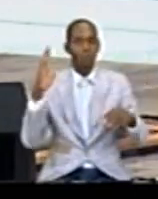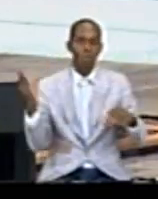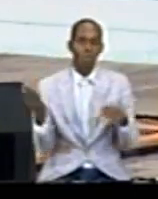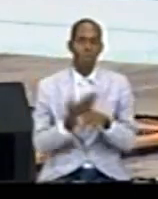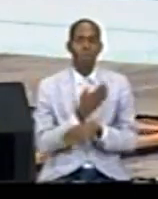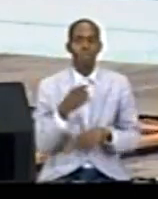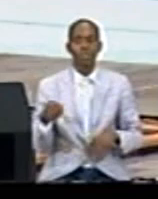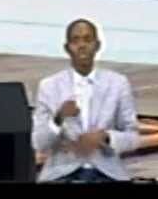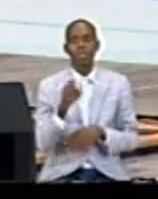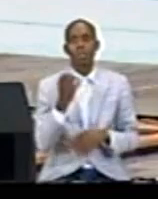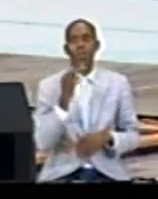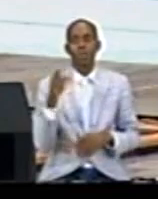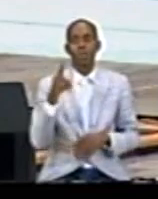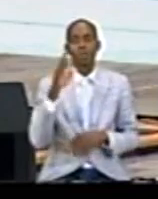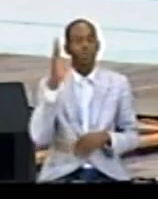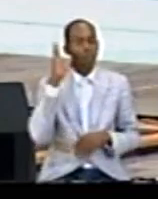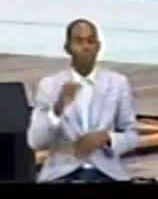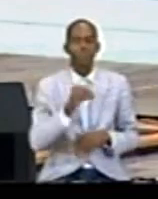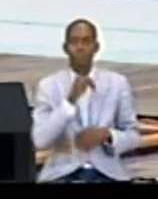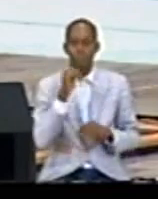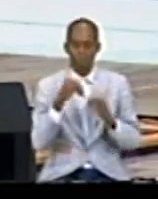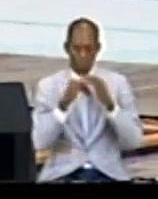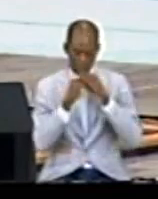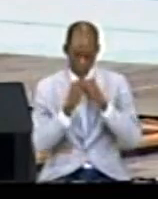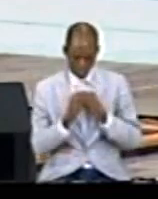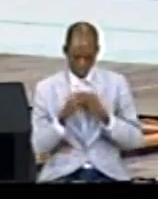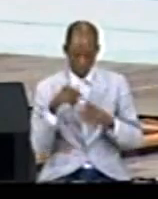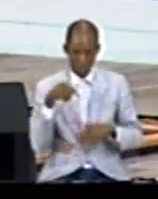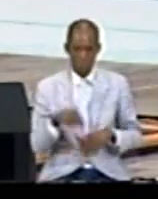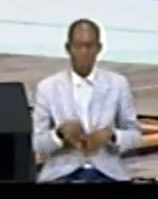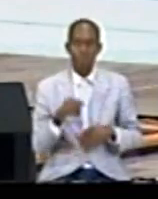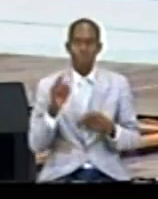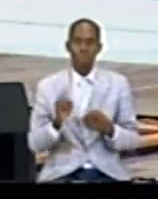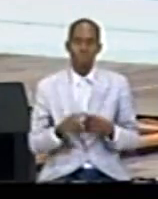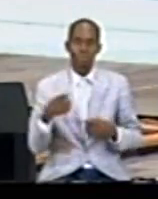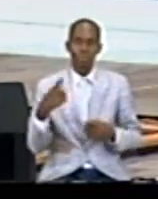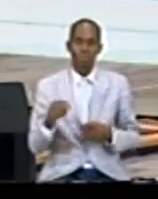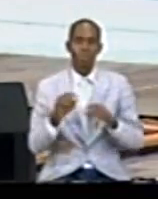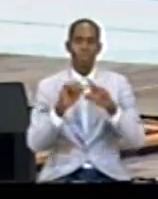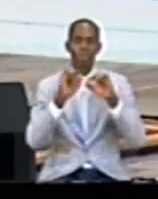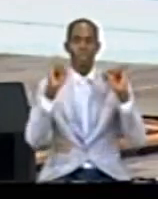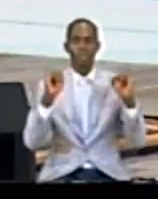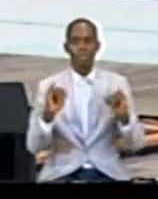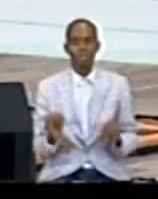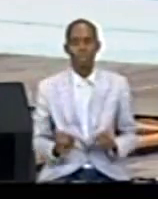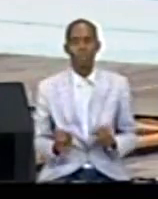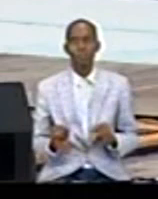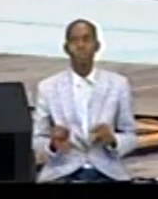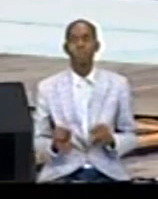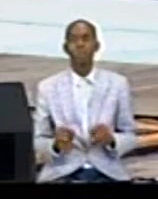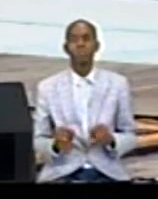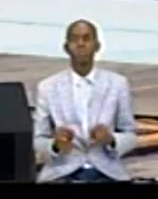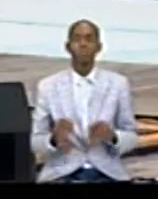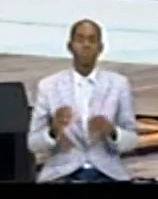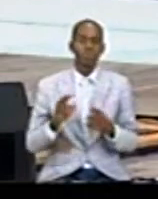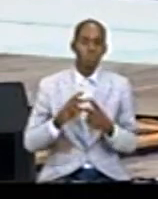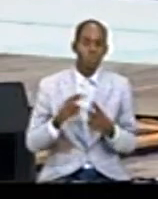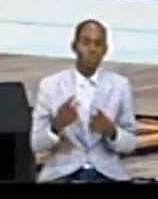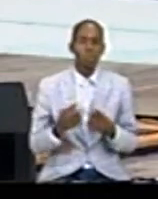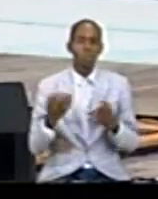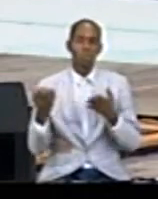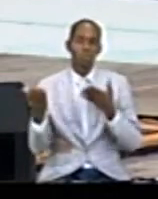Thou shalt not bow down unto their gods, nor serve